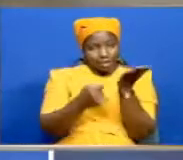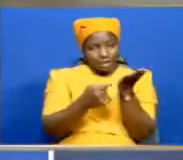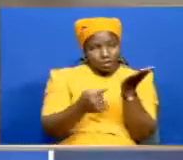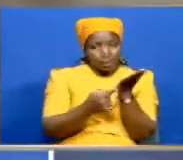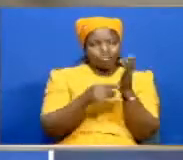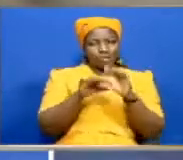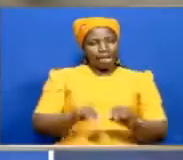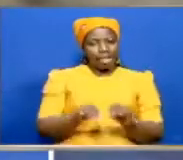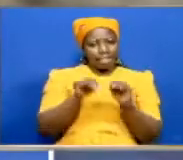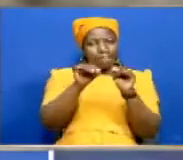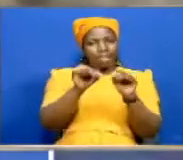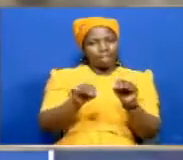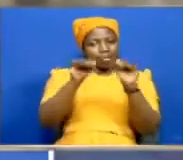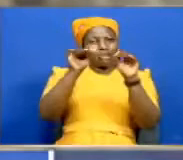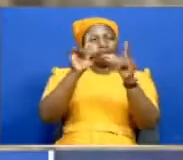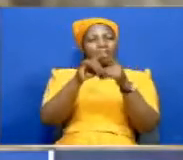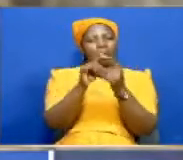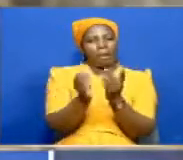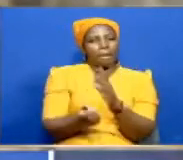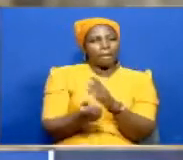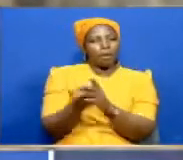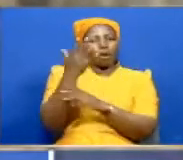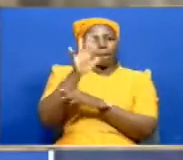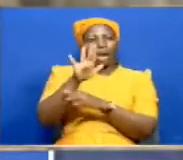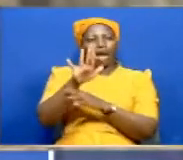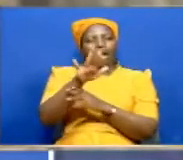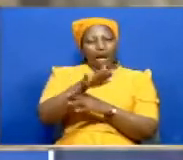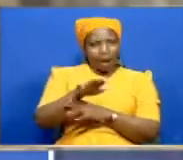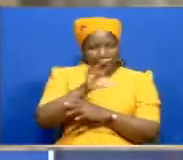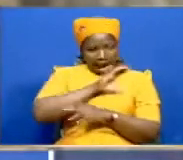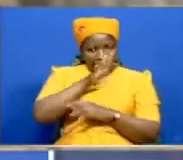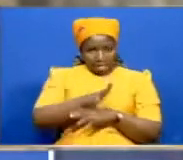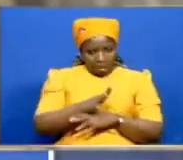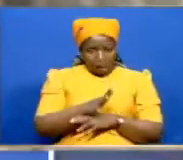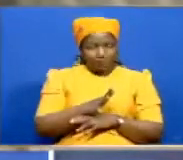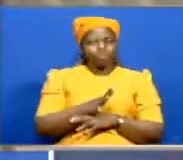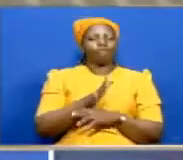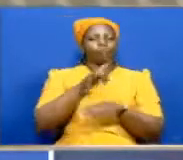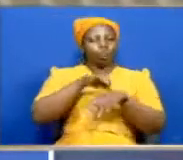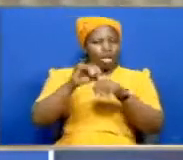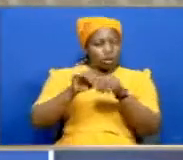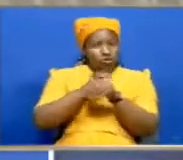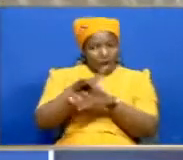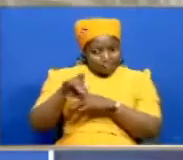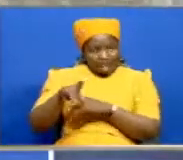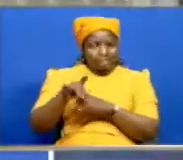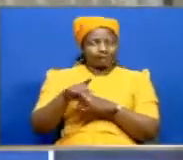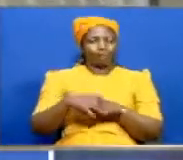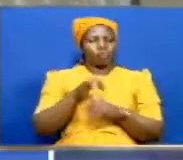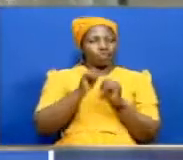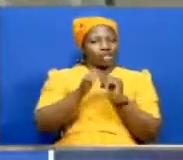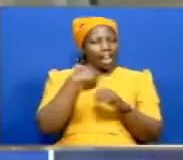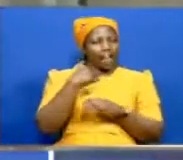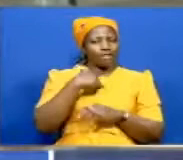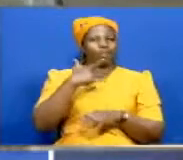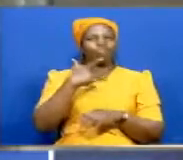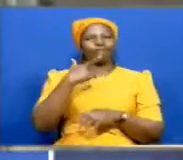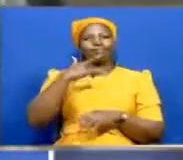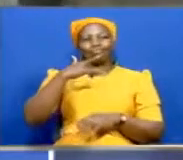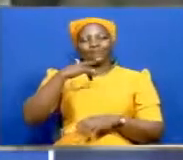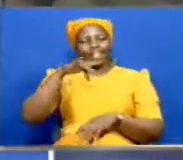technological advancement to grow its portfolio amid COVID-19 disruptions that have eaten into subscribers'